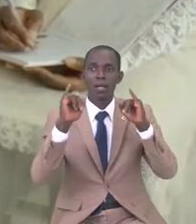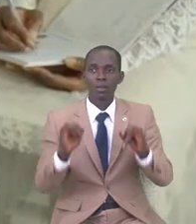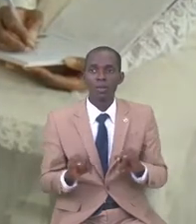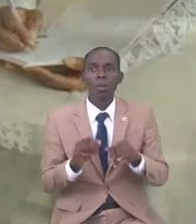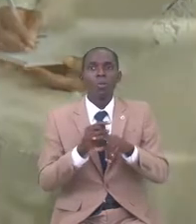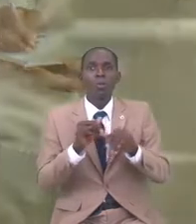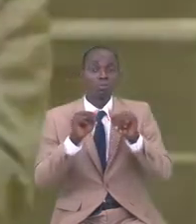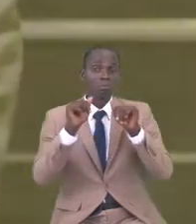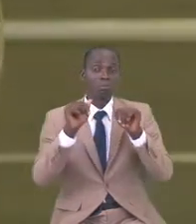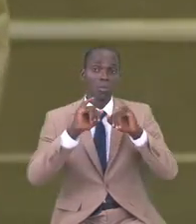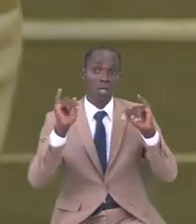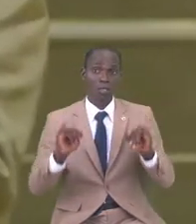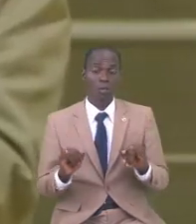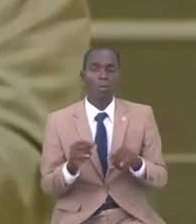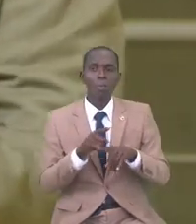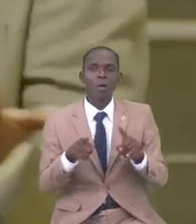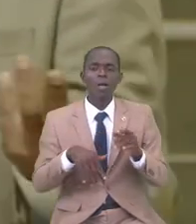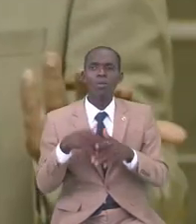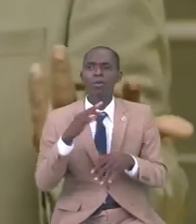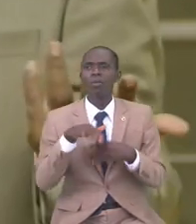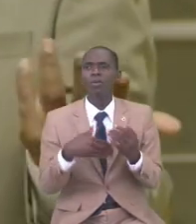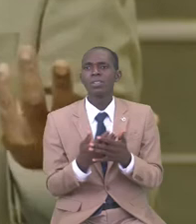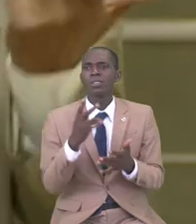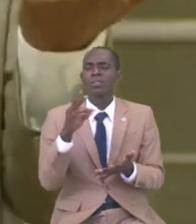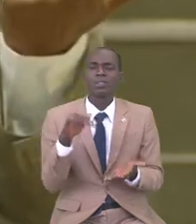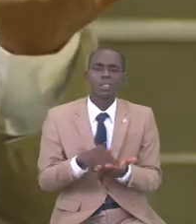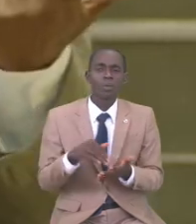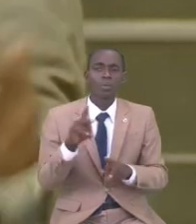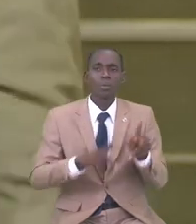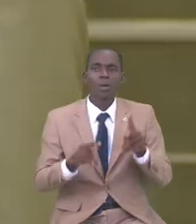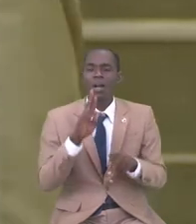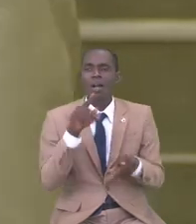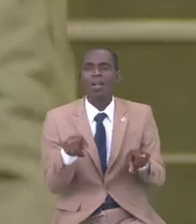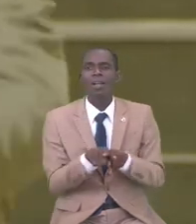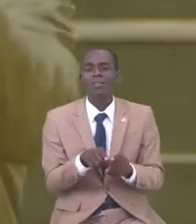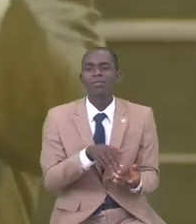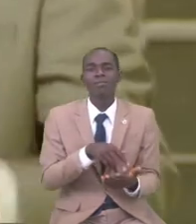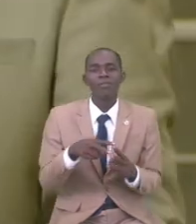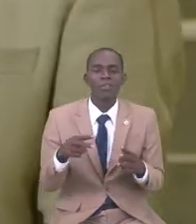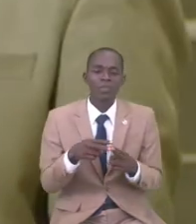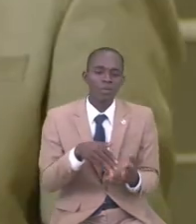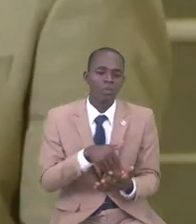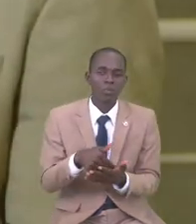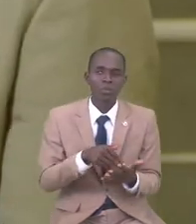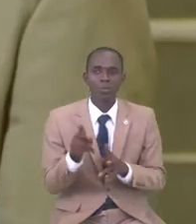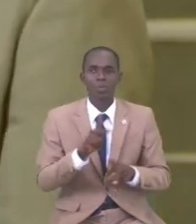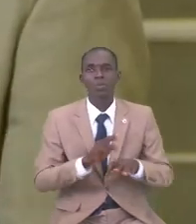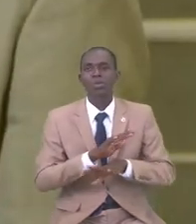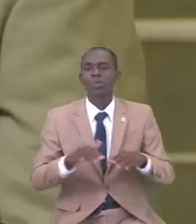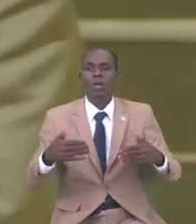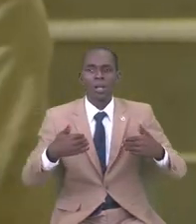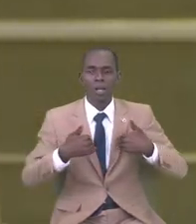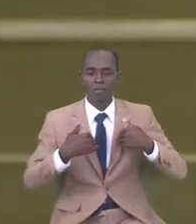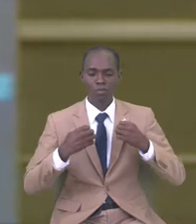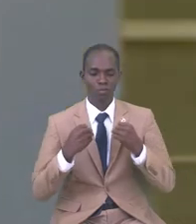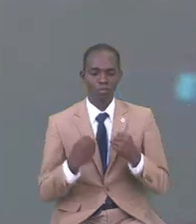7,000 people, they were like jellyfish. They were like amphibians. They didn't have any